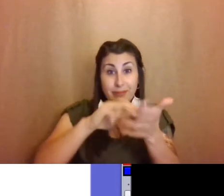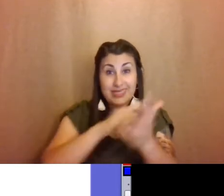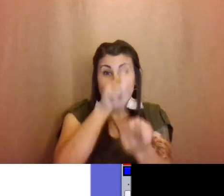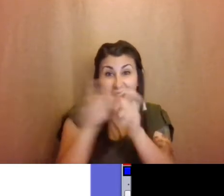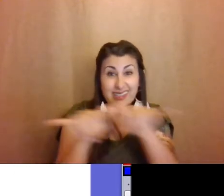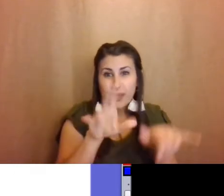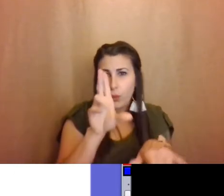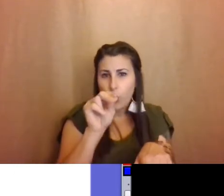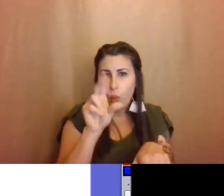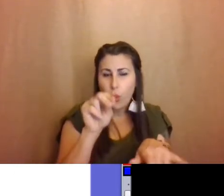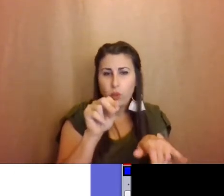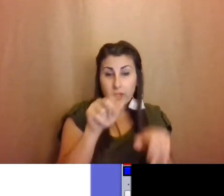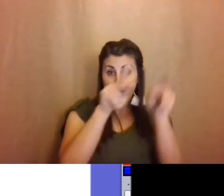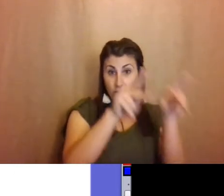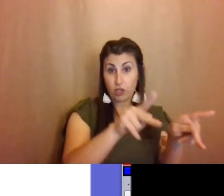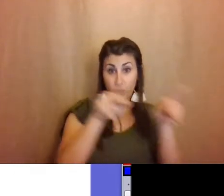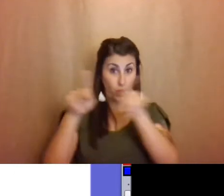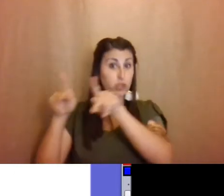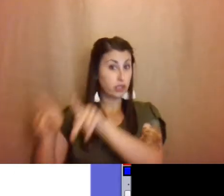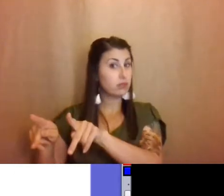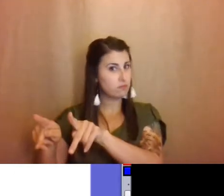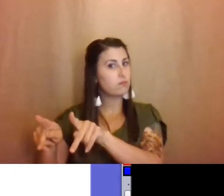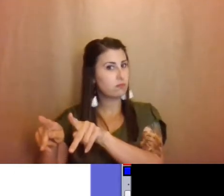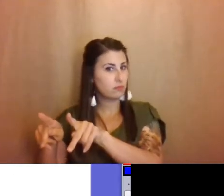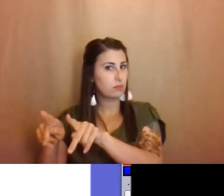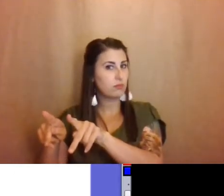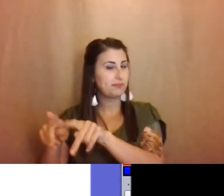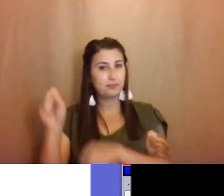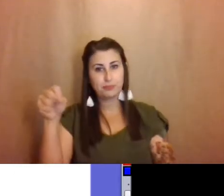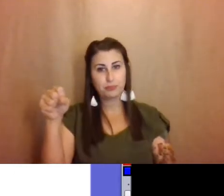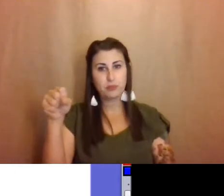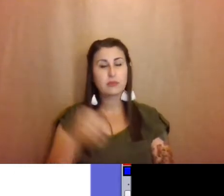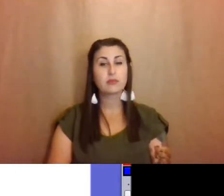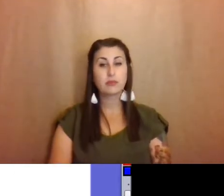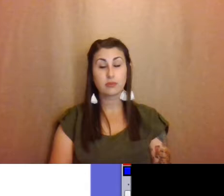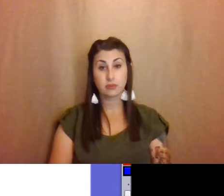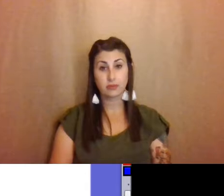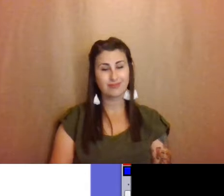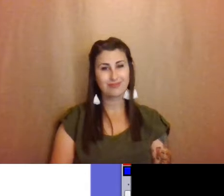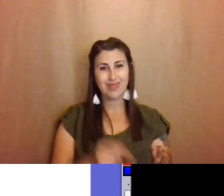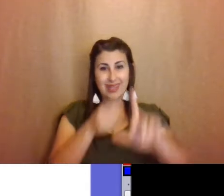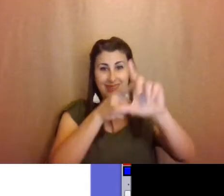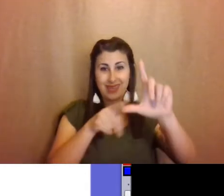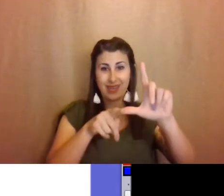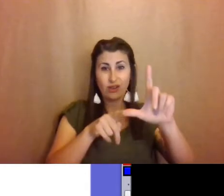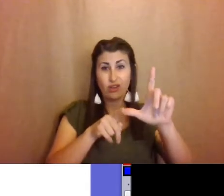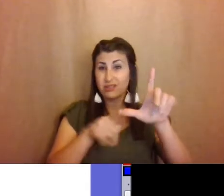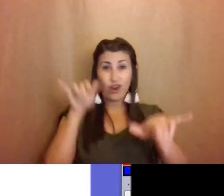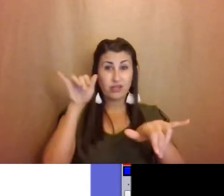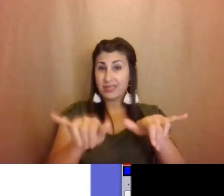Right, this represents similar, meaning they are proportional. Alright, they are